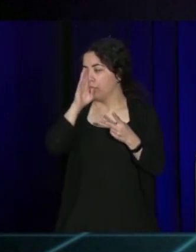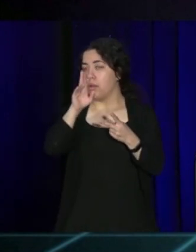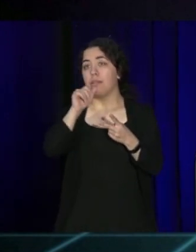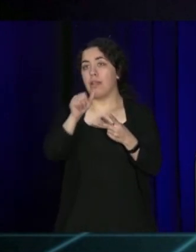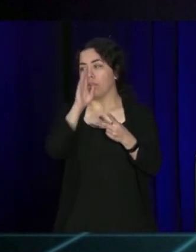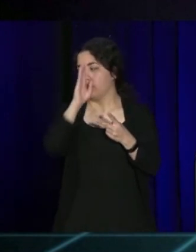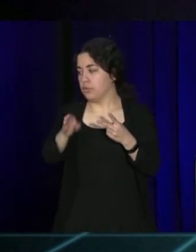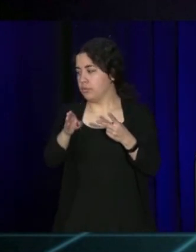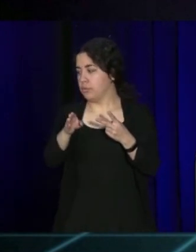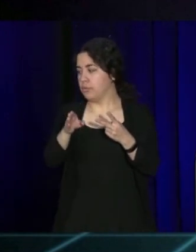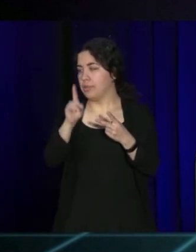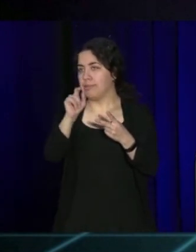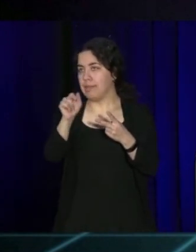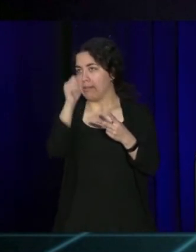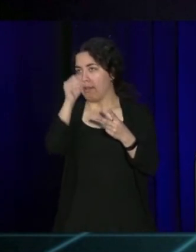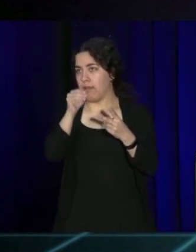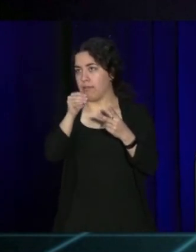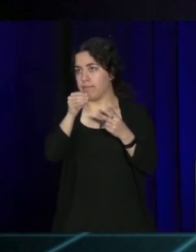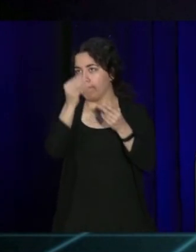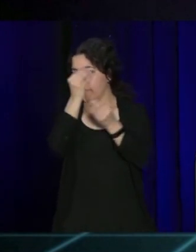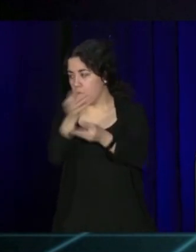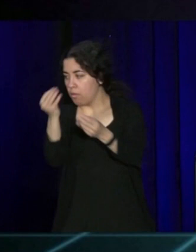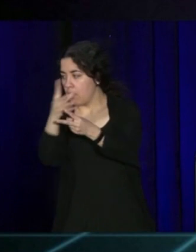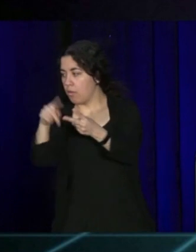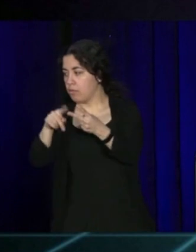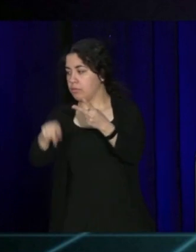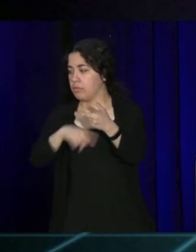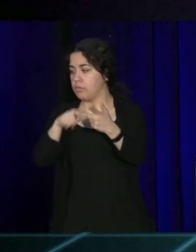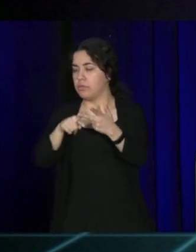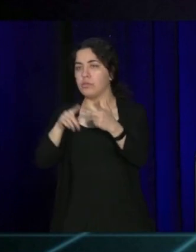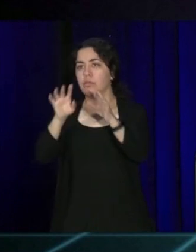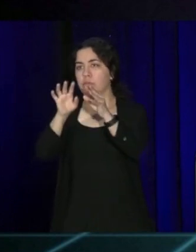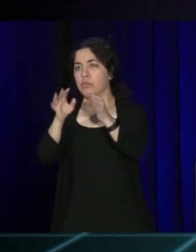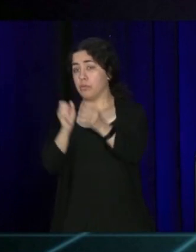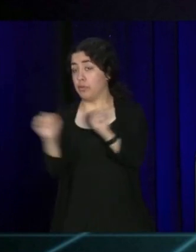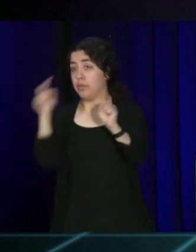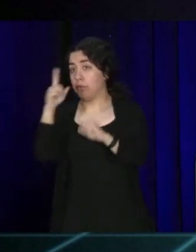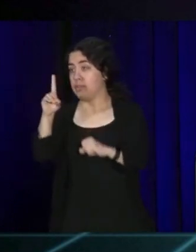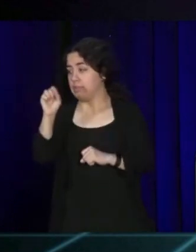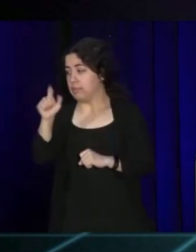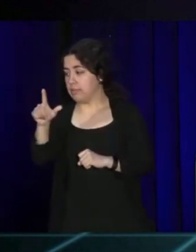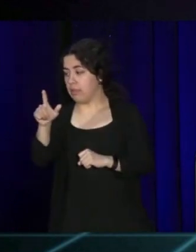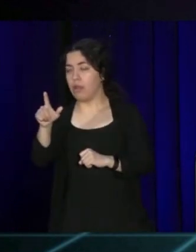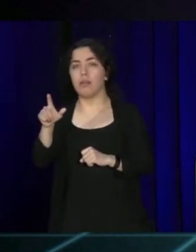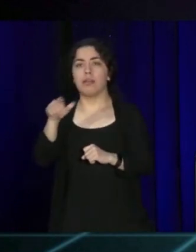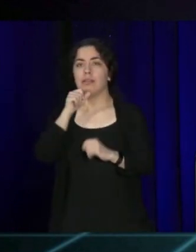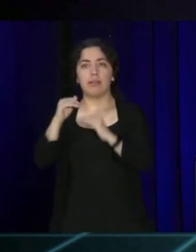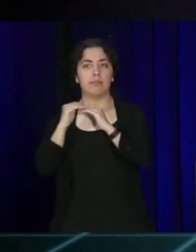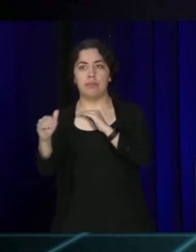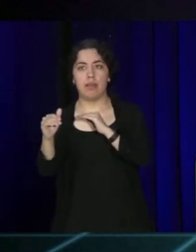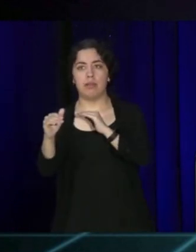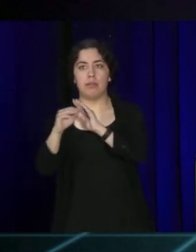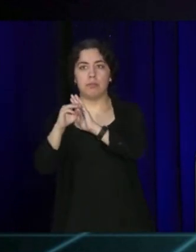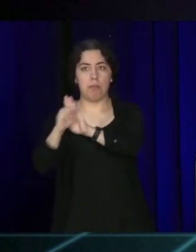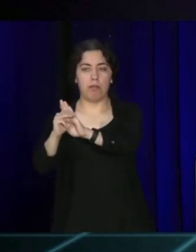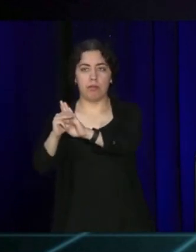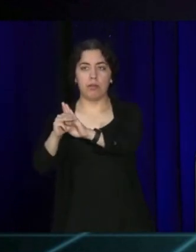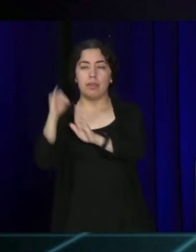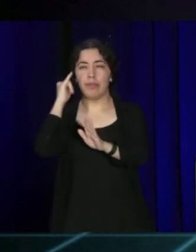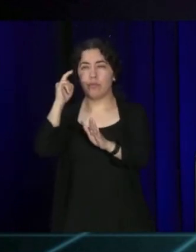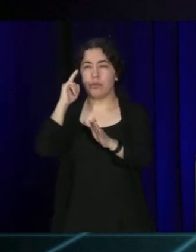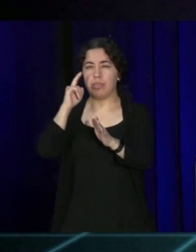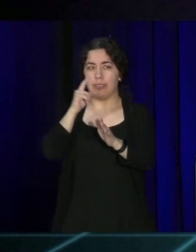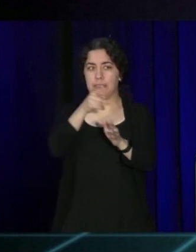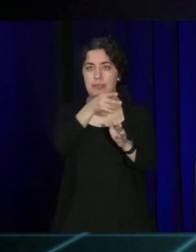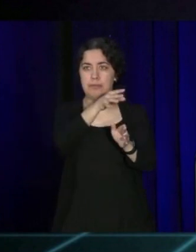explicit mutation and static metal model. So if we highlight just these, I think that's the question we should